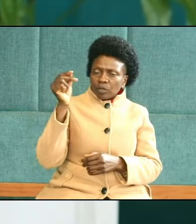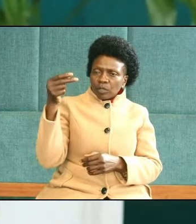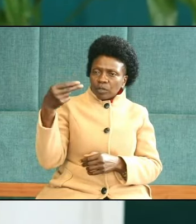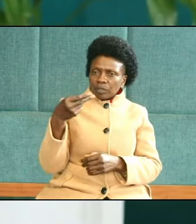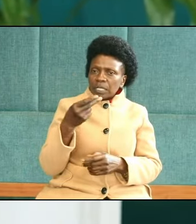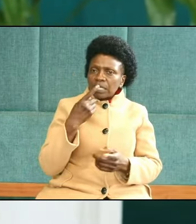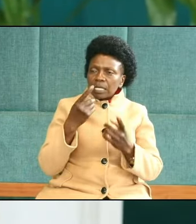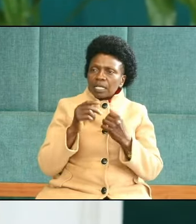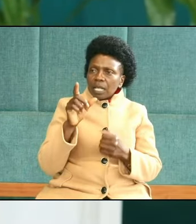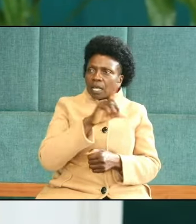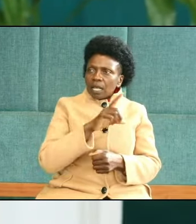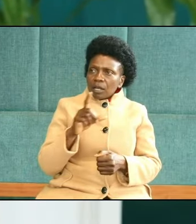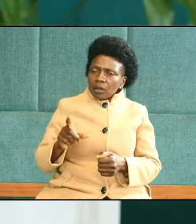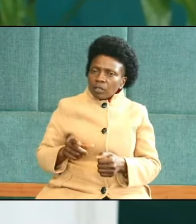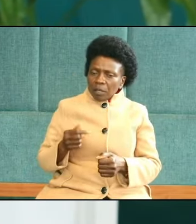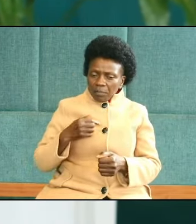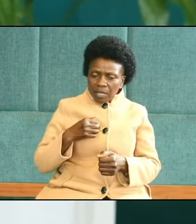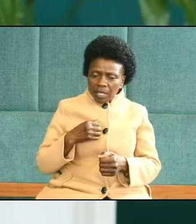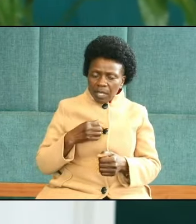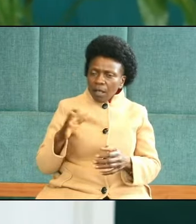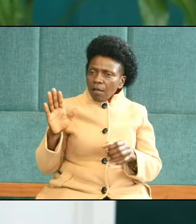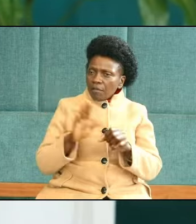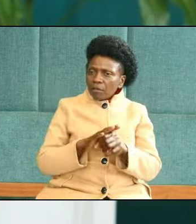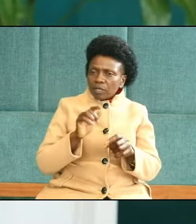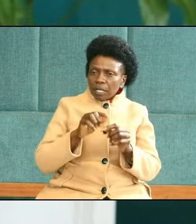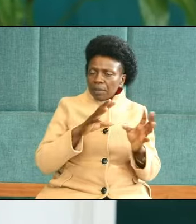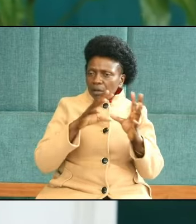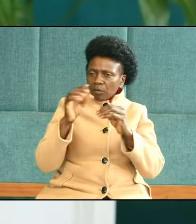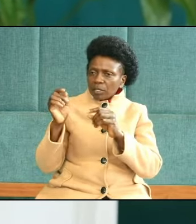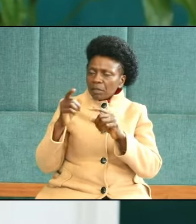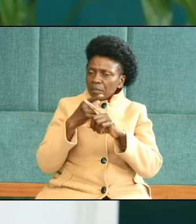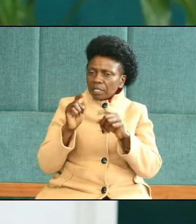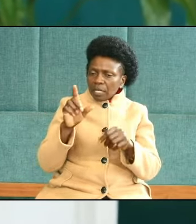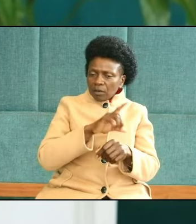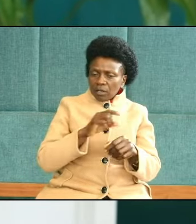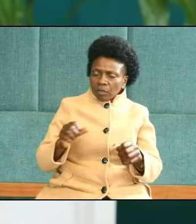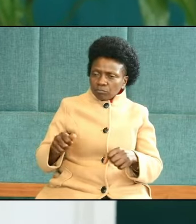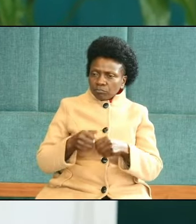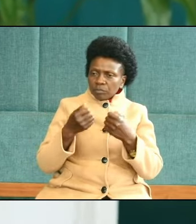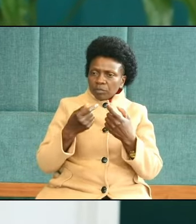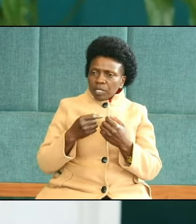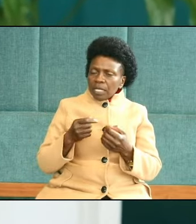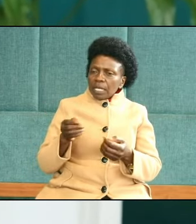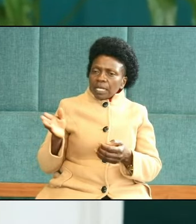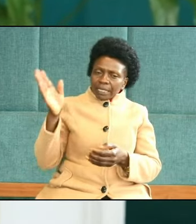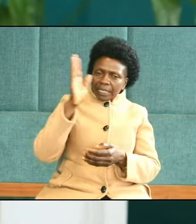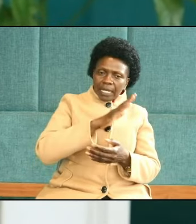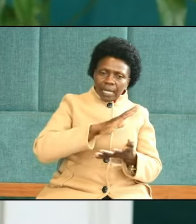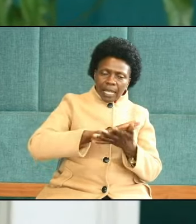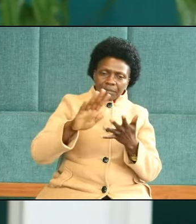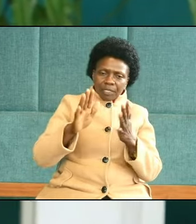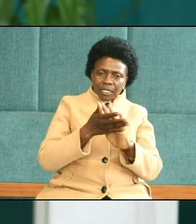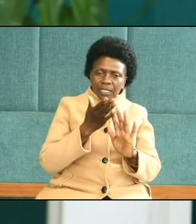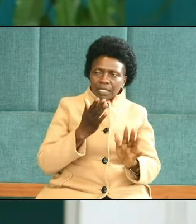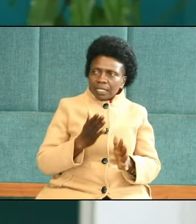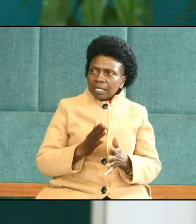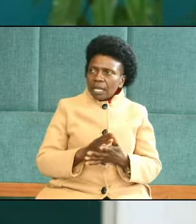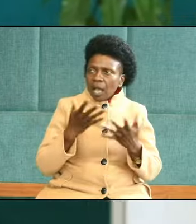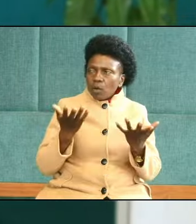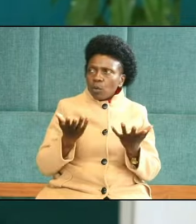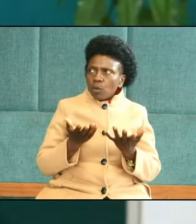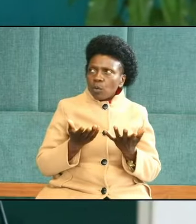Lord, I was full when I left, but the Lord has caused me to return. How? Empty.